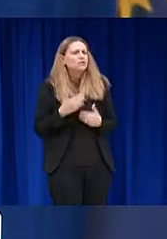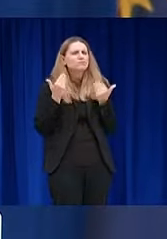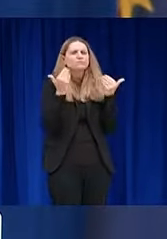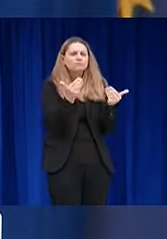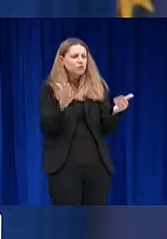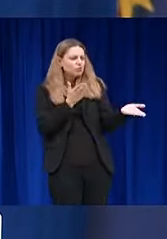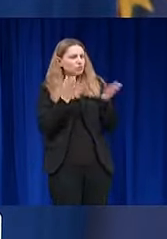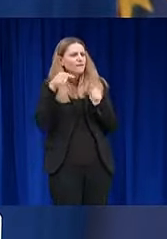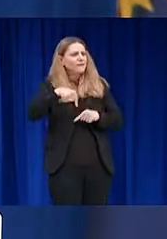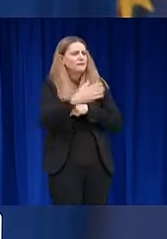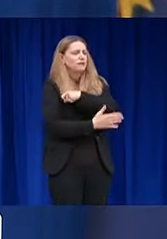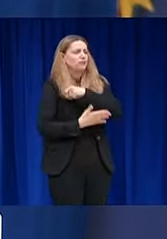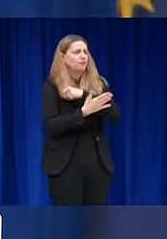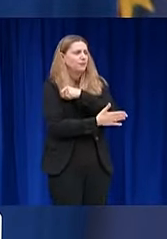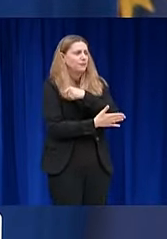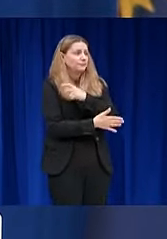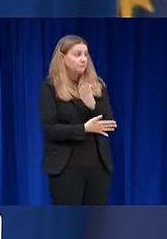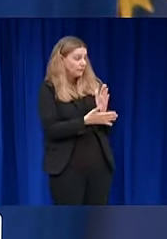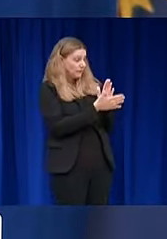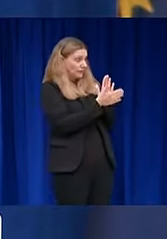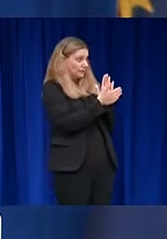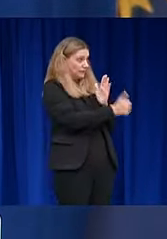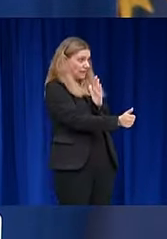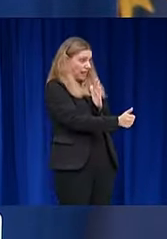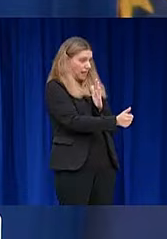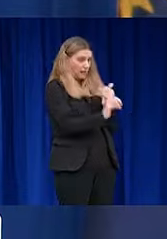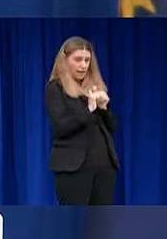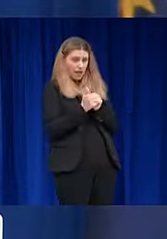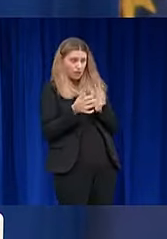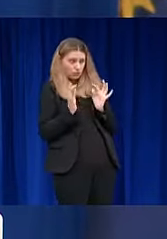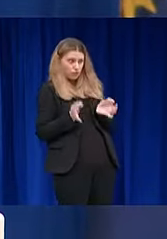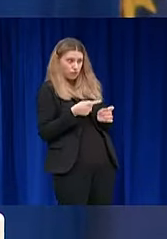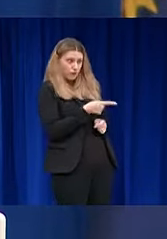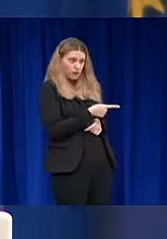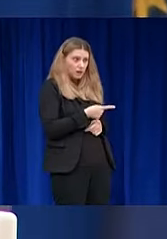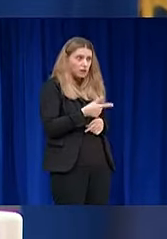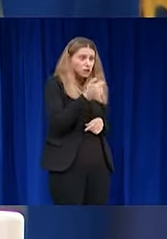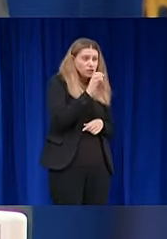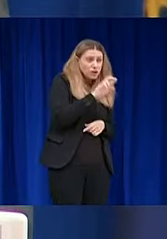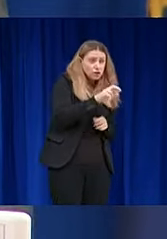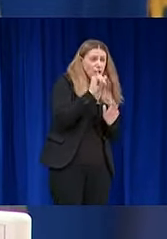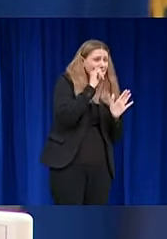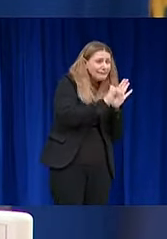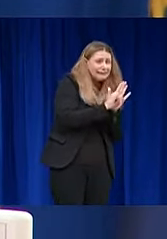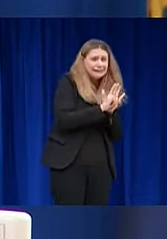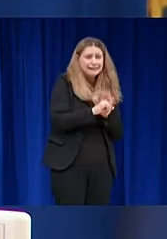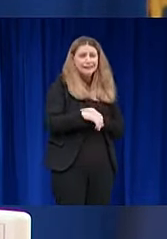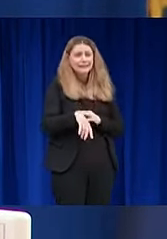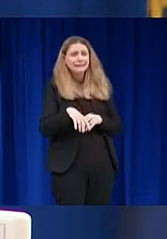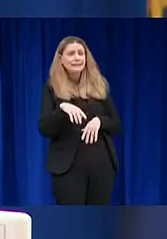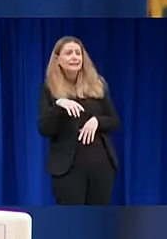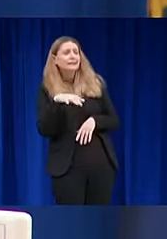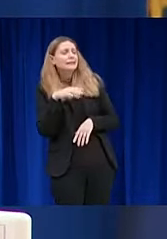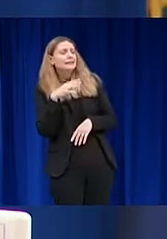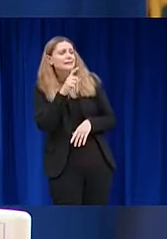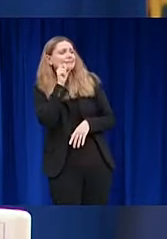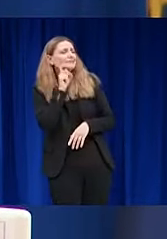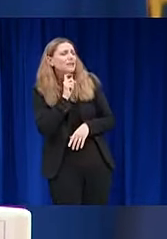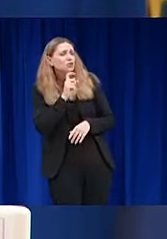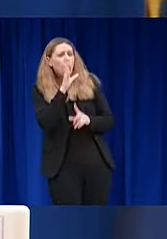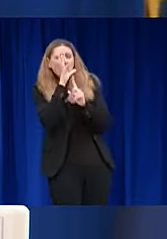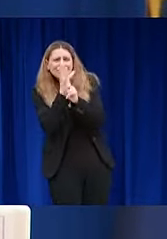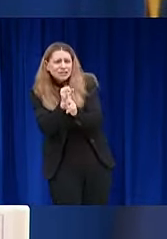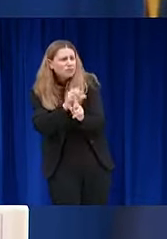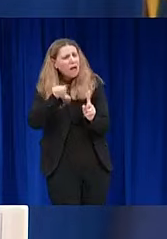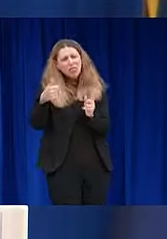isn't determined by sexual orientation, gender identity, or any other characteristic that can be used to